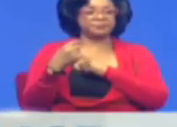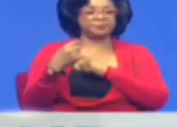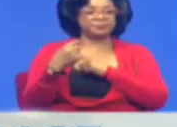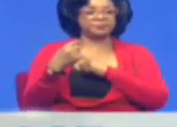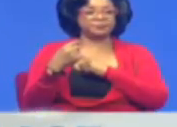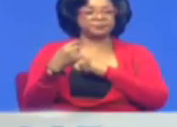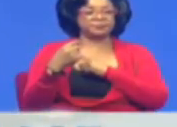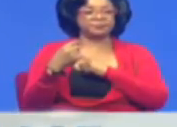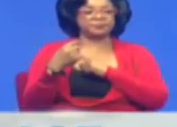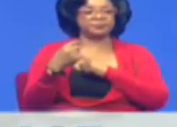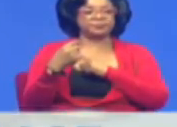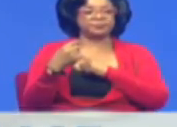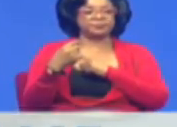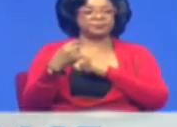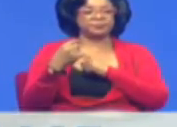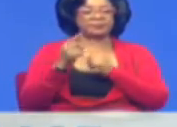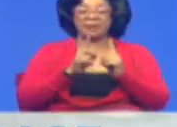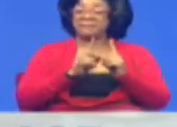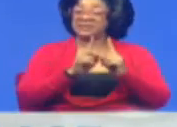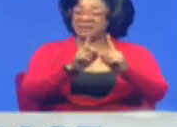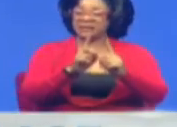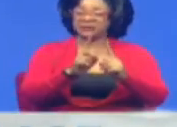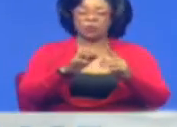Ningesema pacemakers huwa wanajitoa.